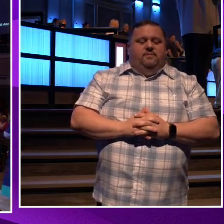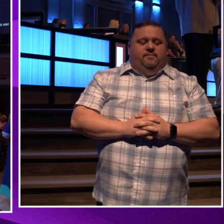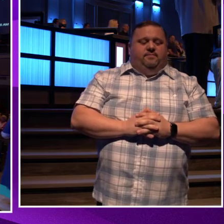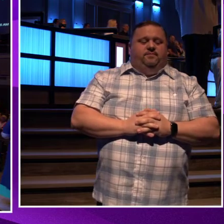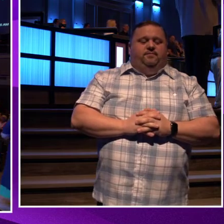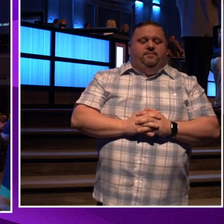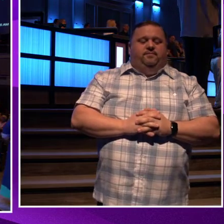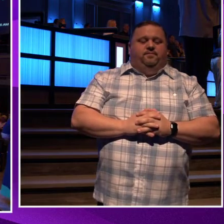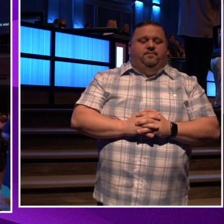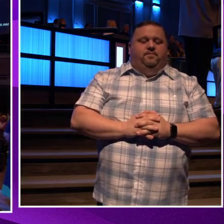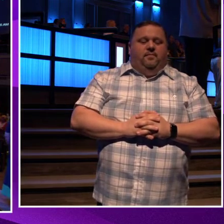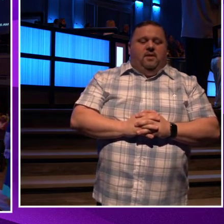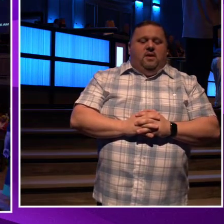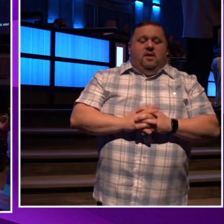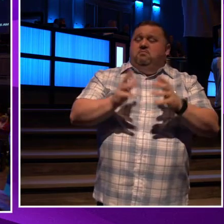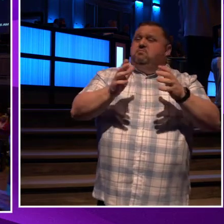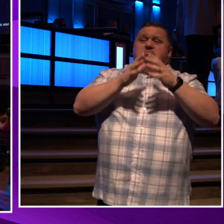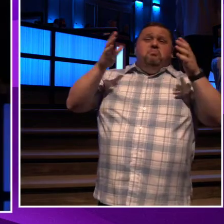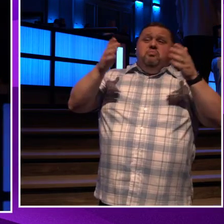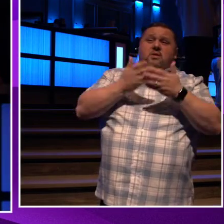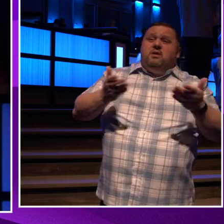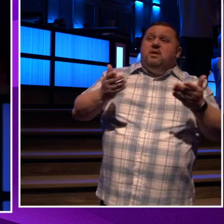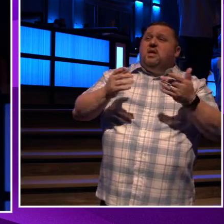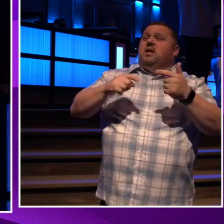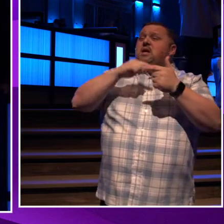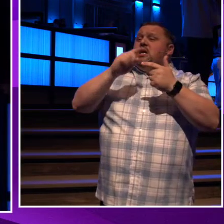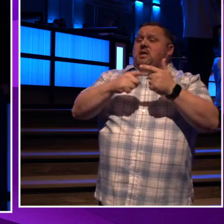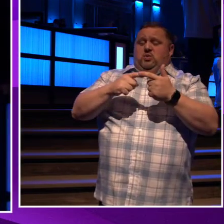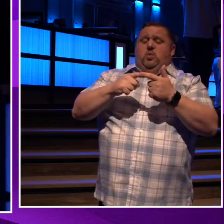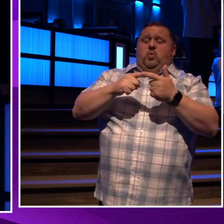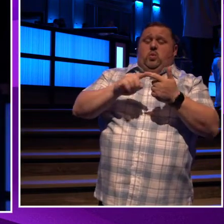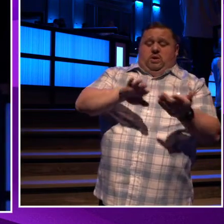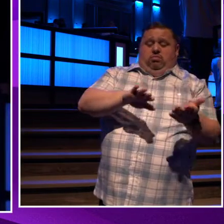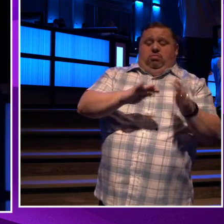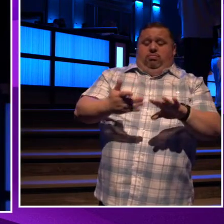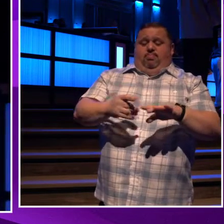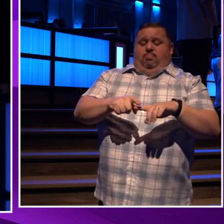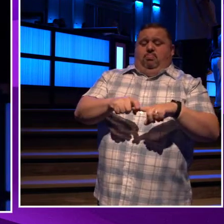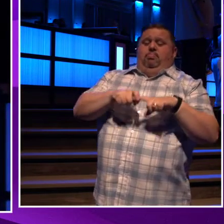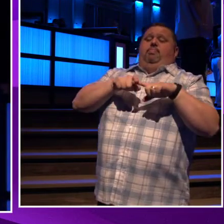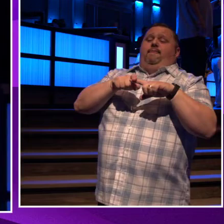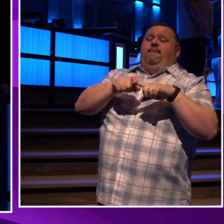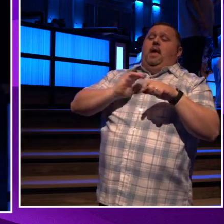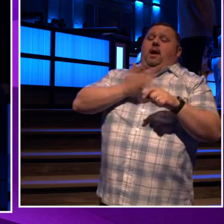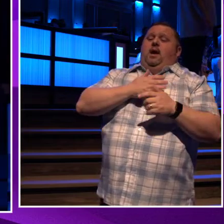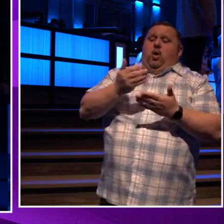And the greatest of things is when death was arrested and our new lives began.